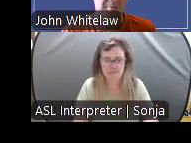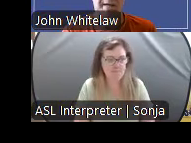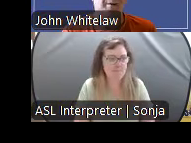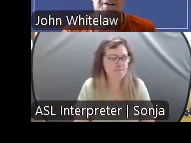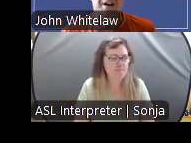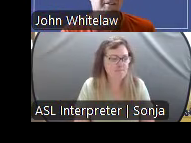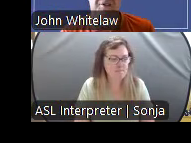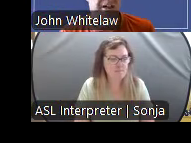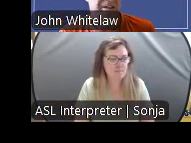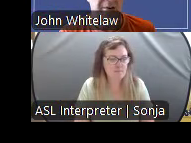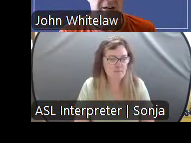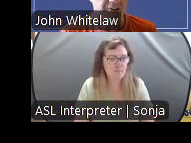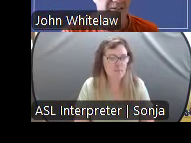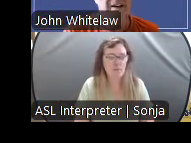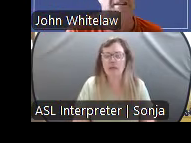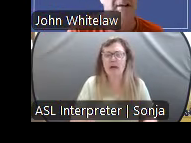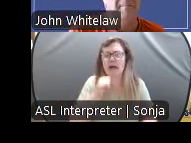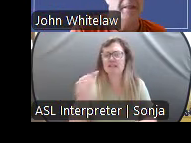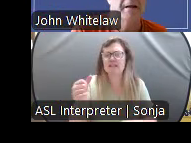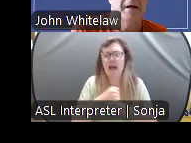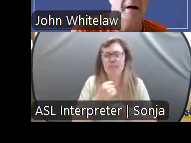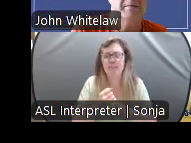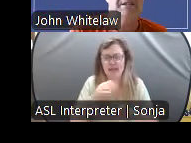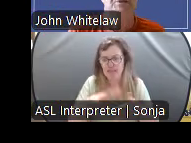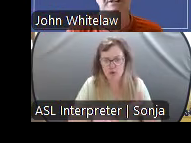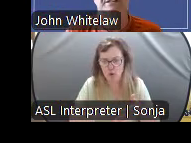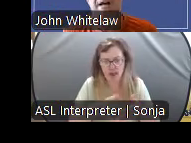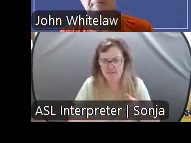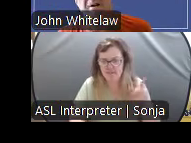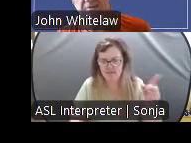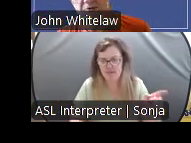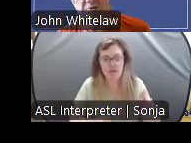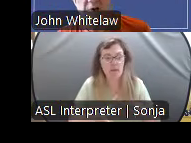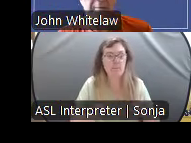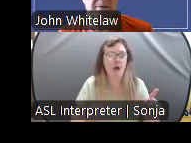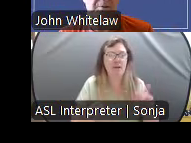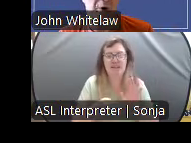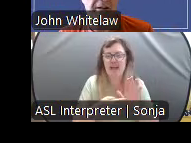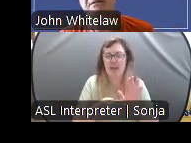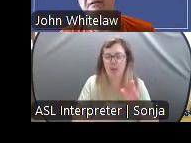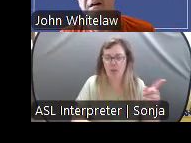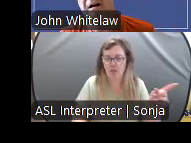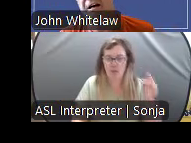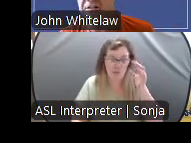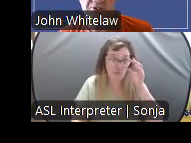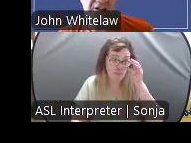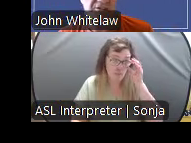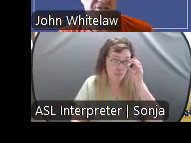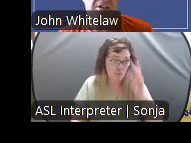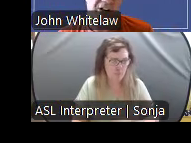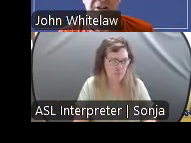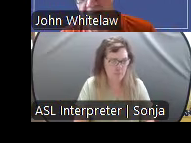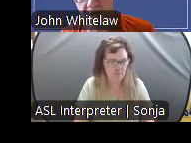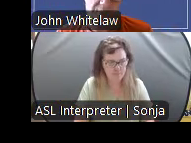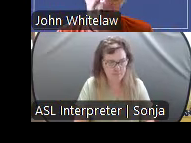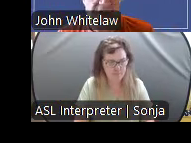Trust me, I am not the graph creator, but I do love having them. This gives you an example of sort of what happens if you wait. And the short answer is